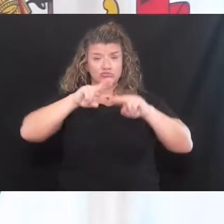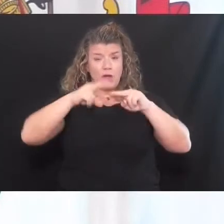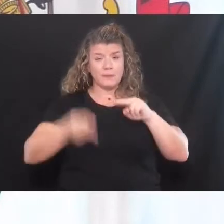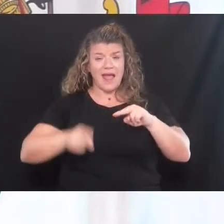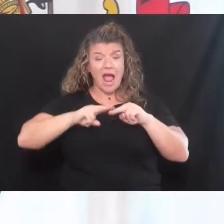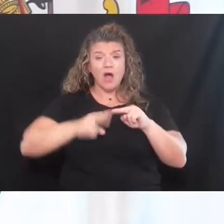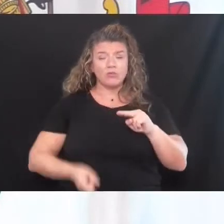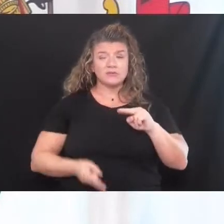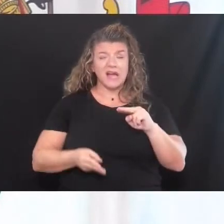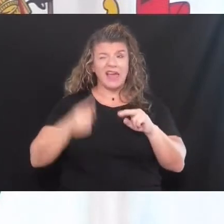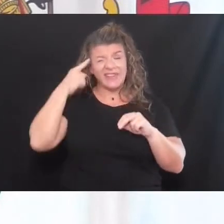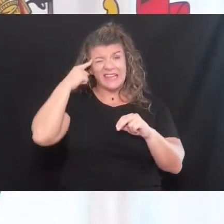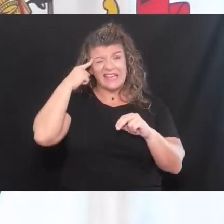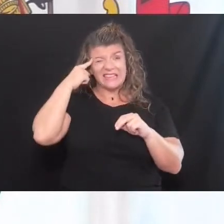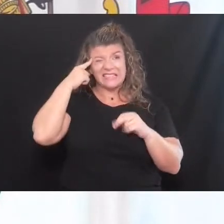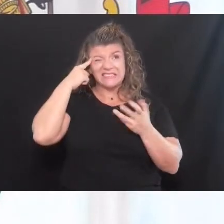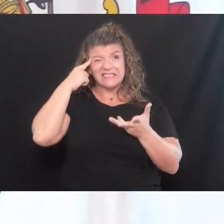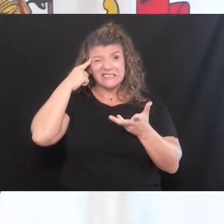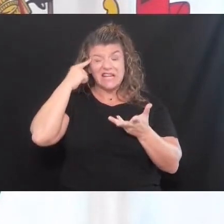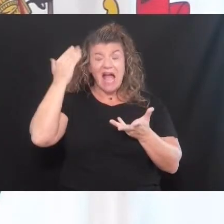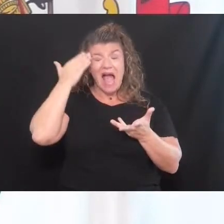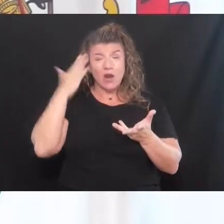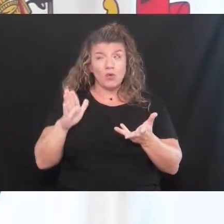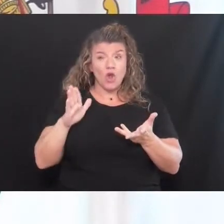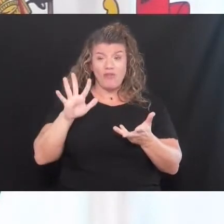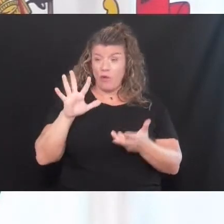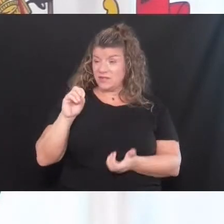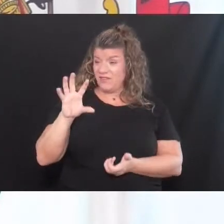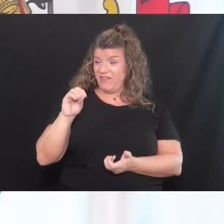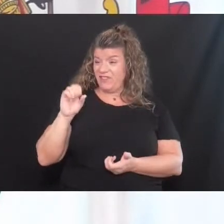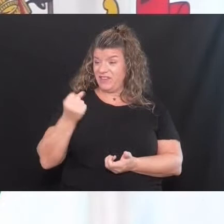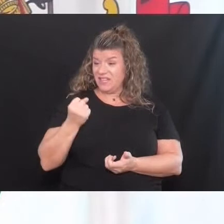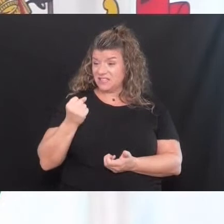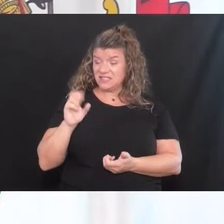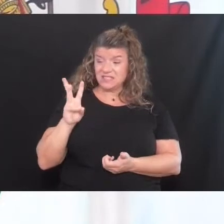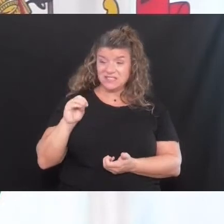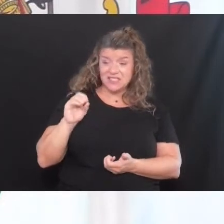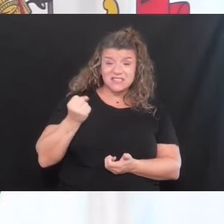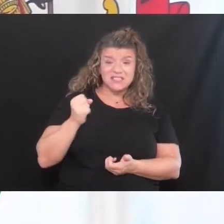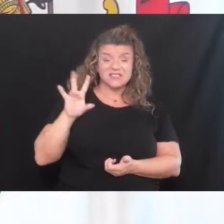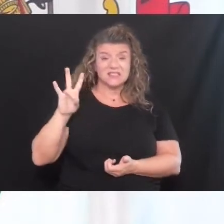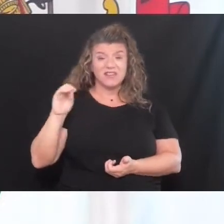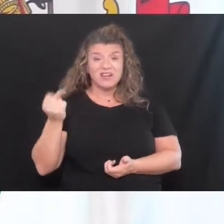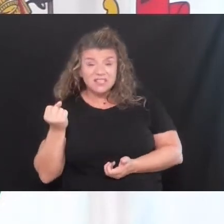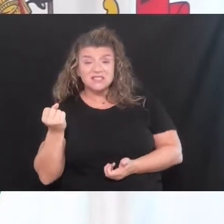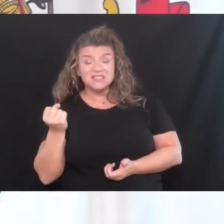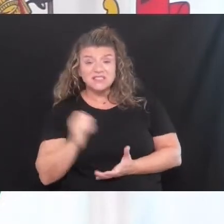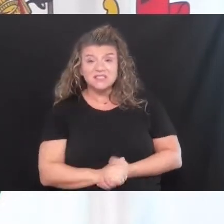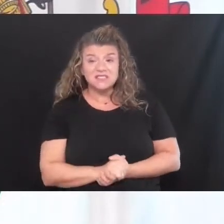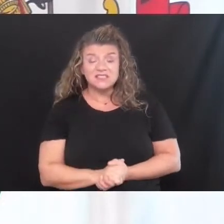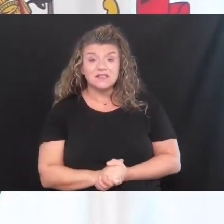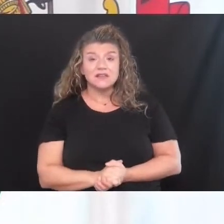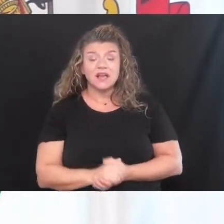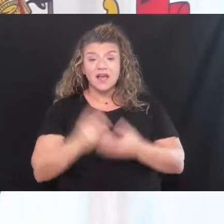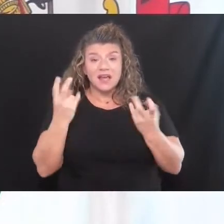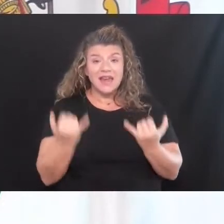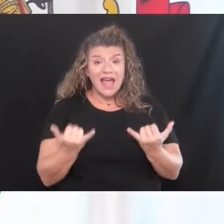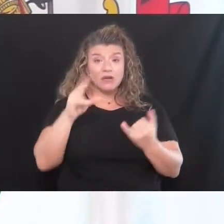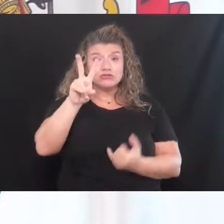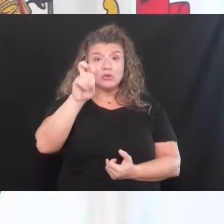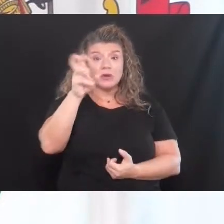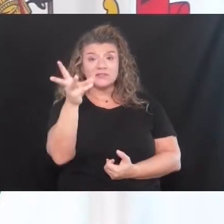think, you know, I don't know if we've got in the 50s, but, you know, 60s and 70s. We're at